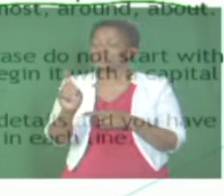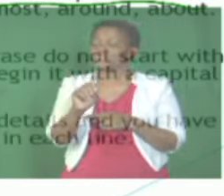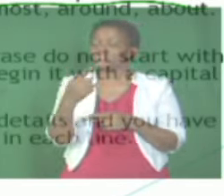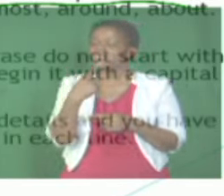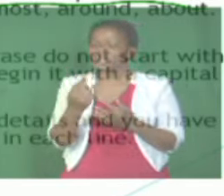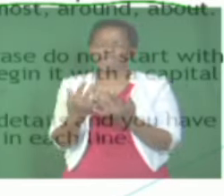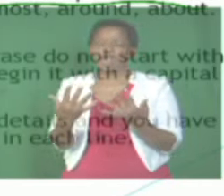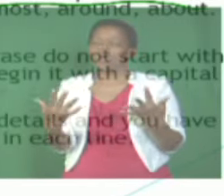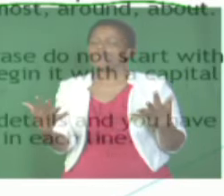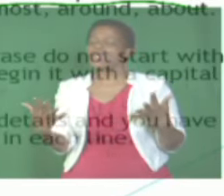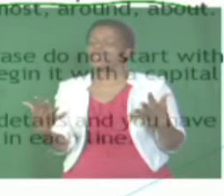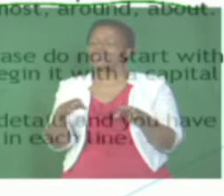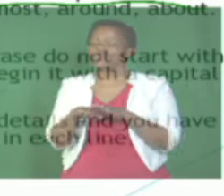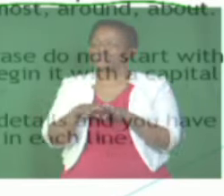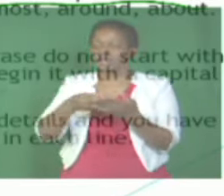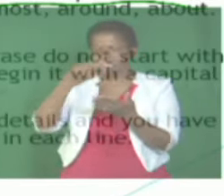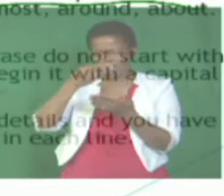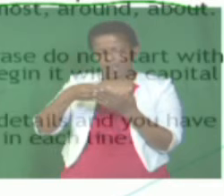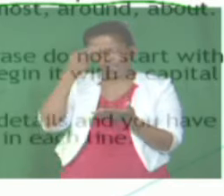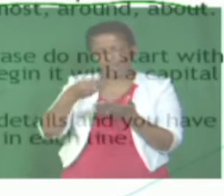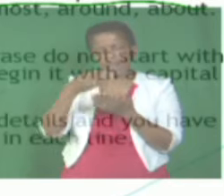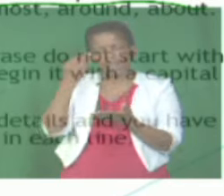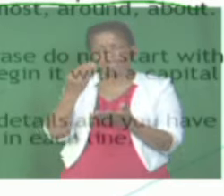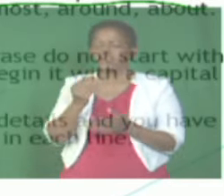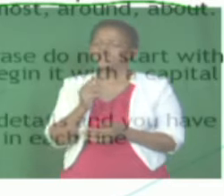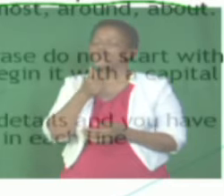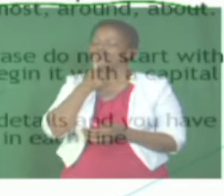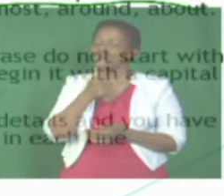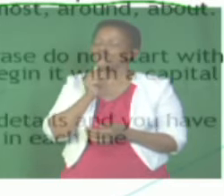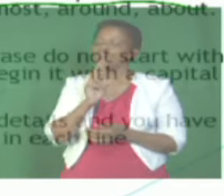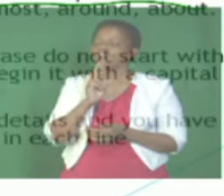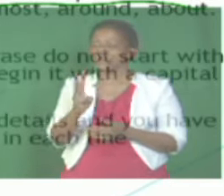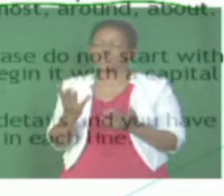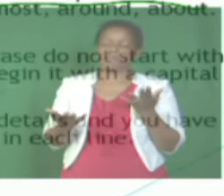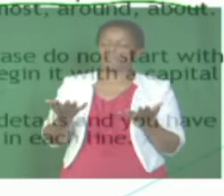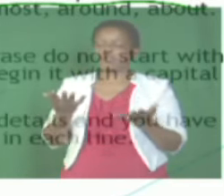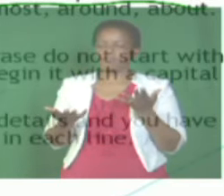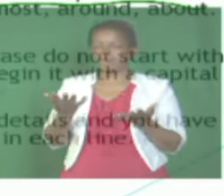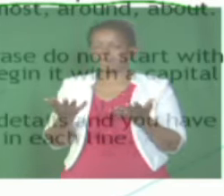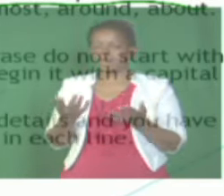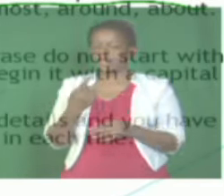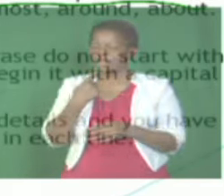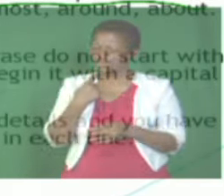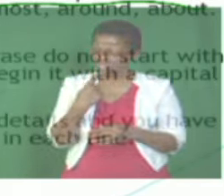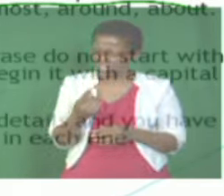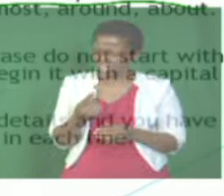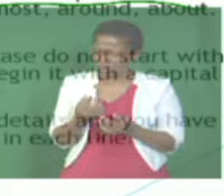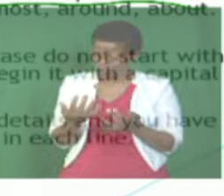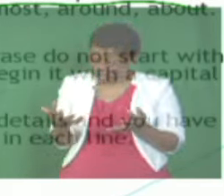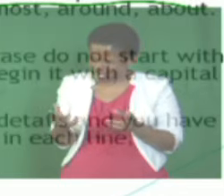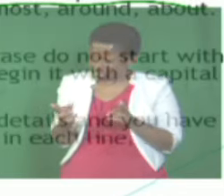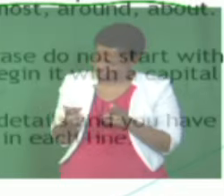many students are learning, please use that, include that word of approximation and state that almost